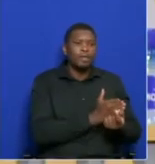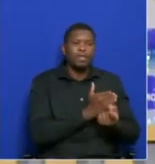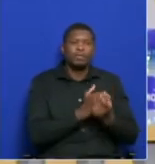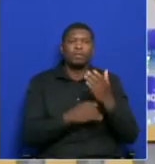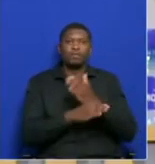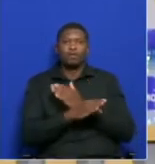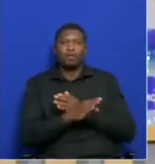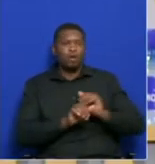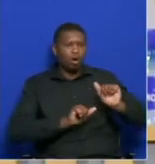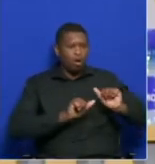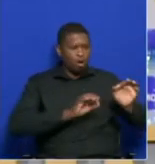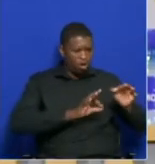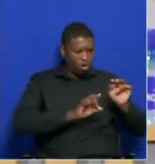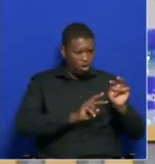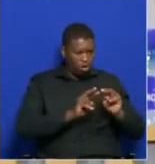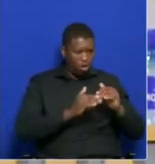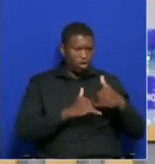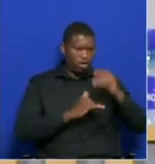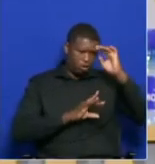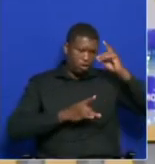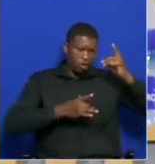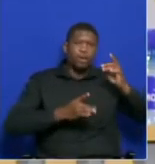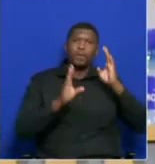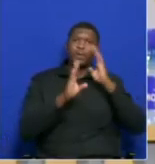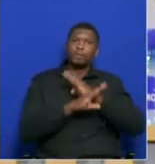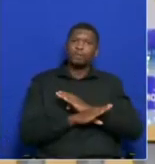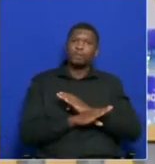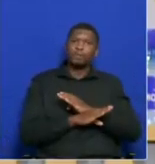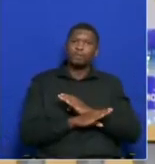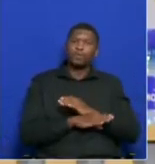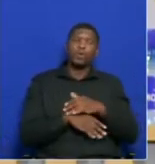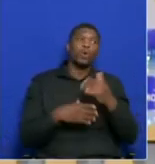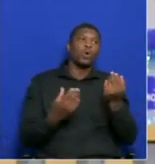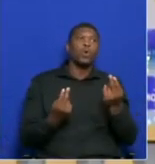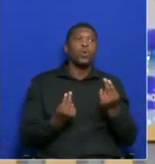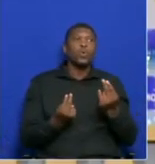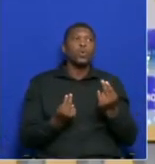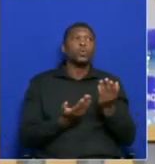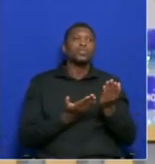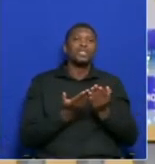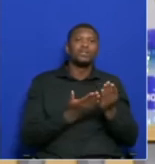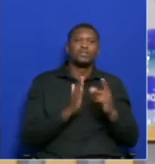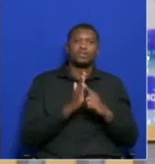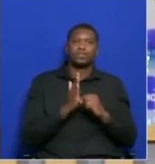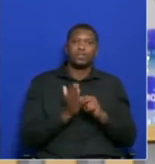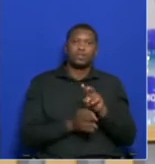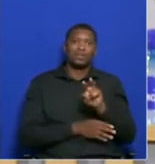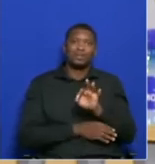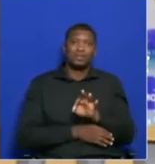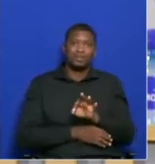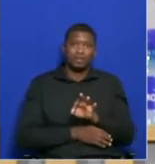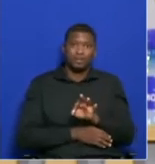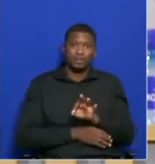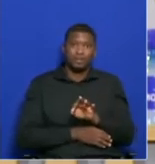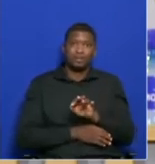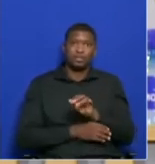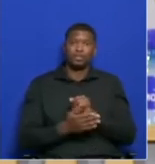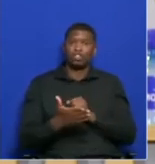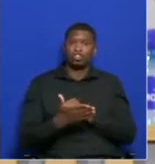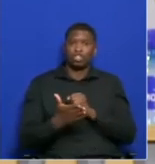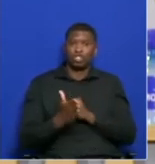acquisition of additional new services dated the 23rd of January